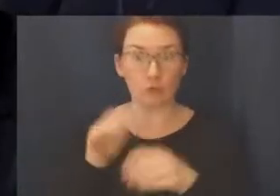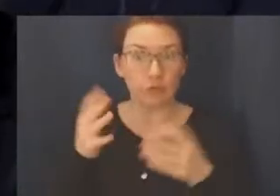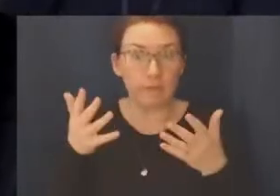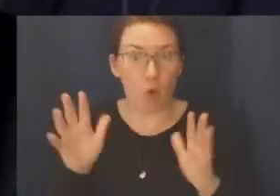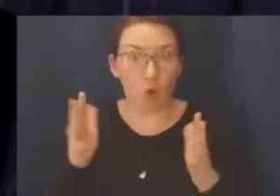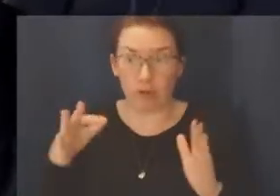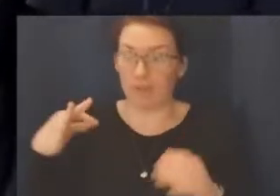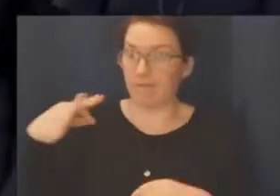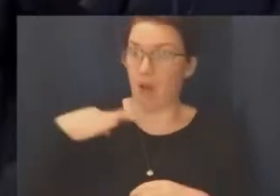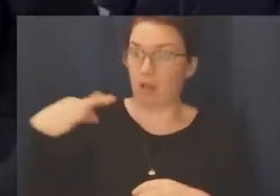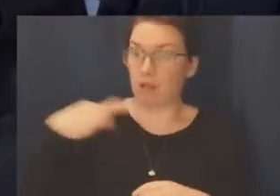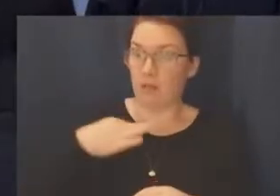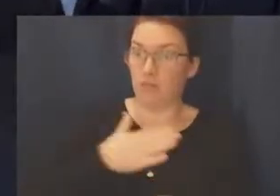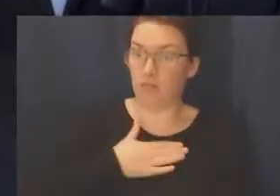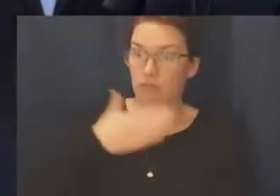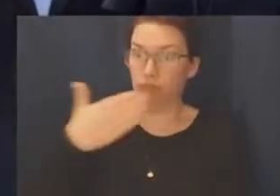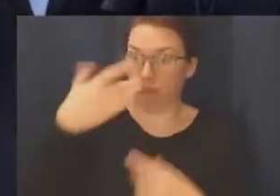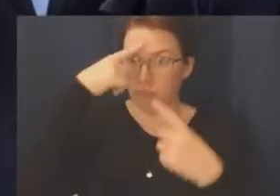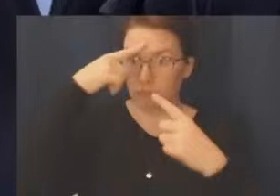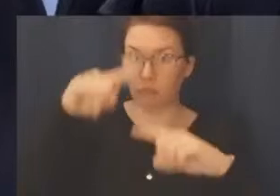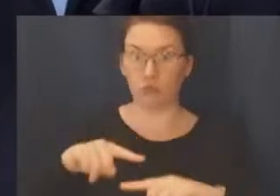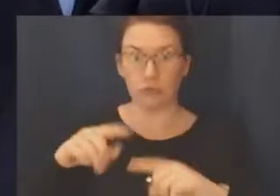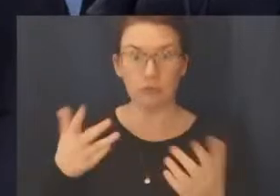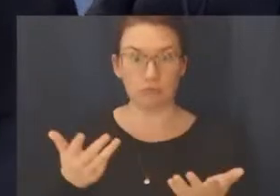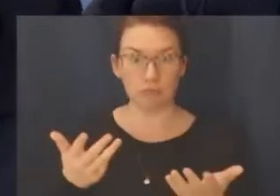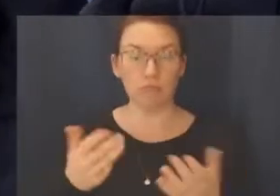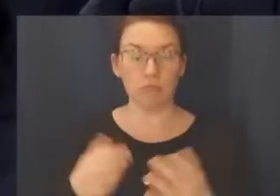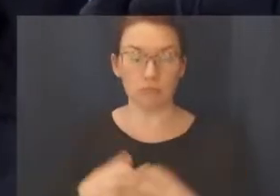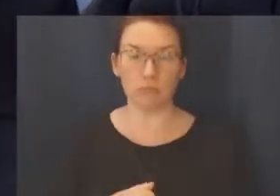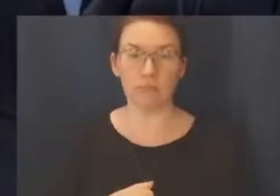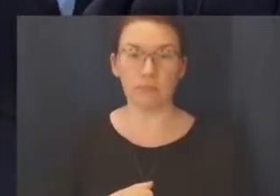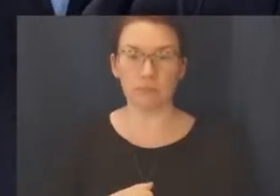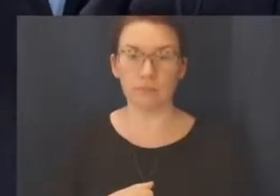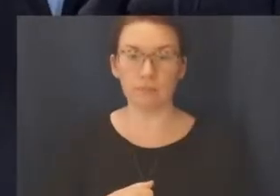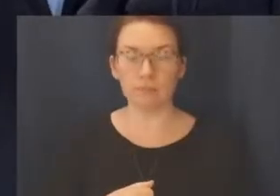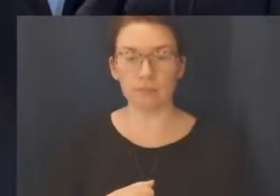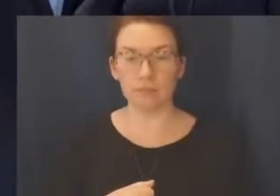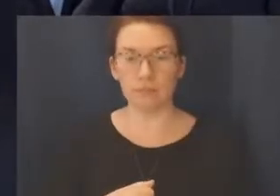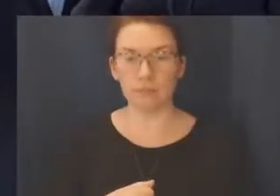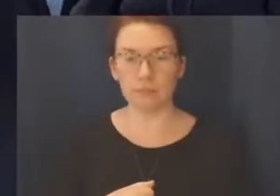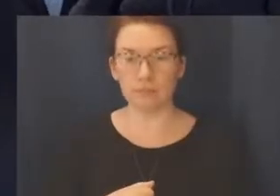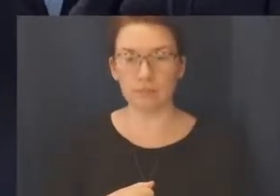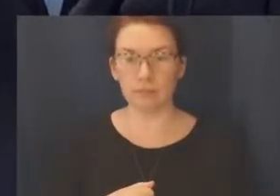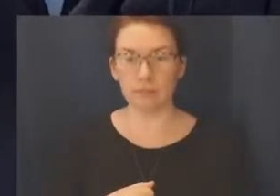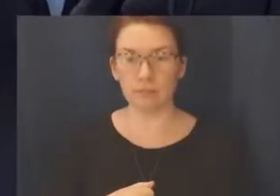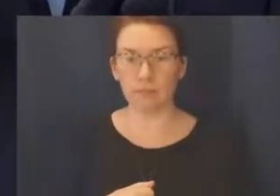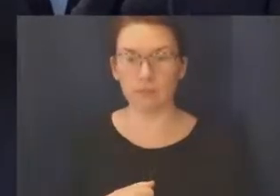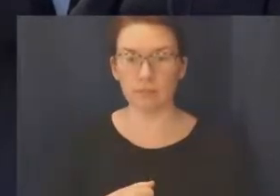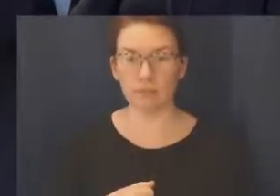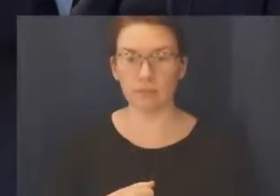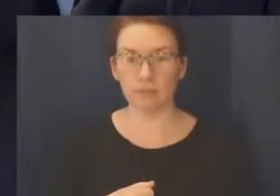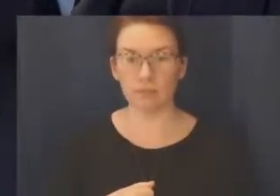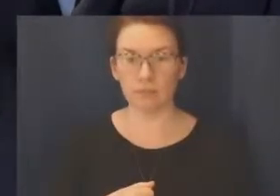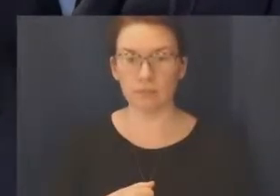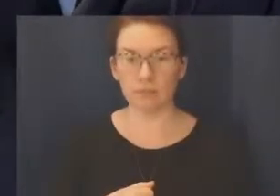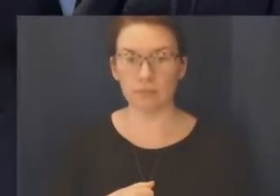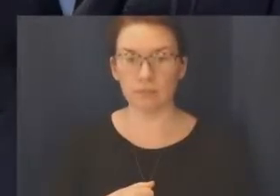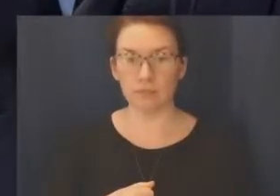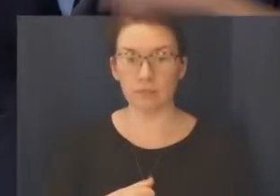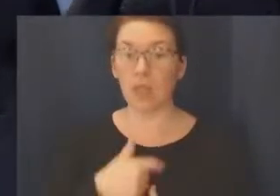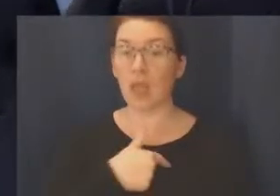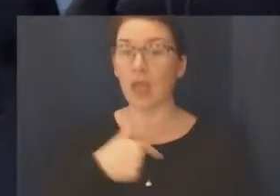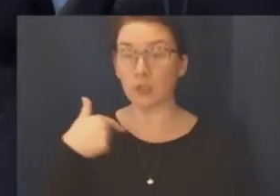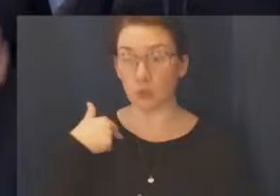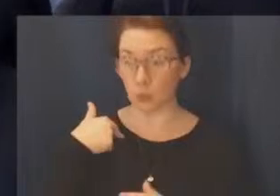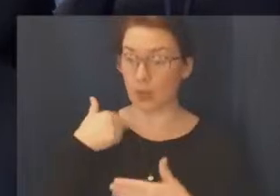And so, I think as we move forward, we are going to work with